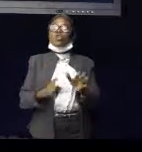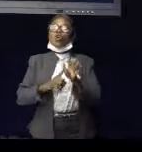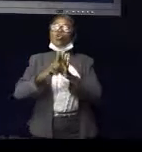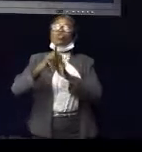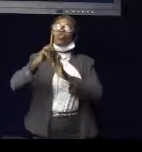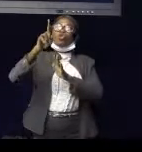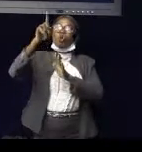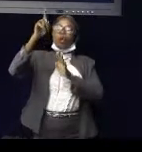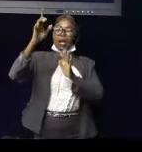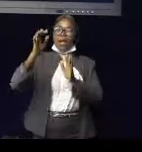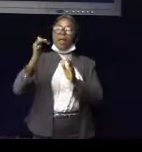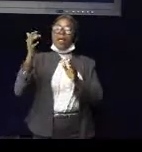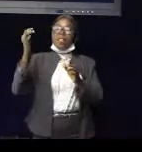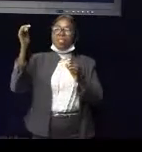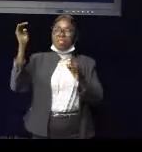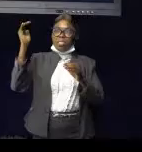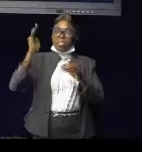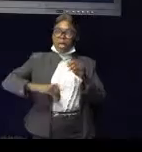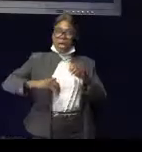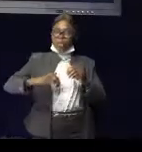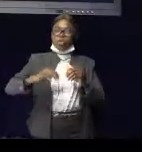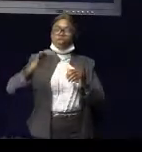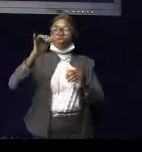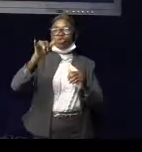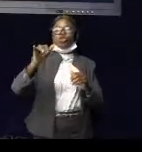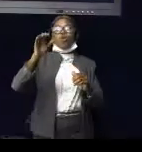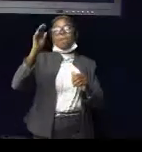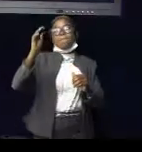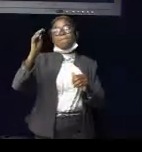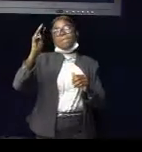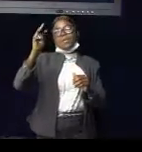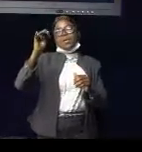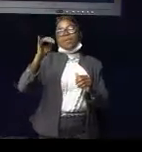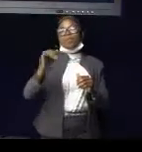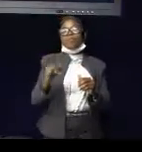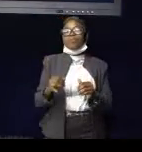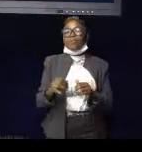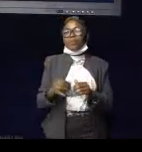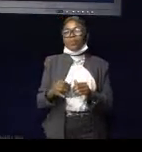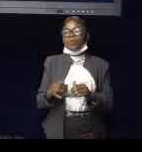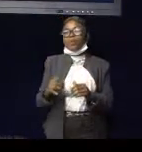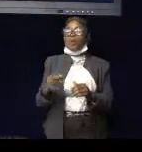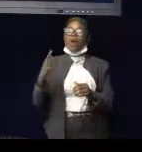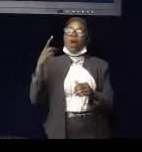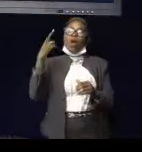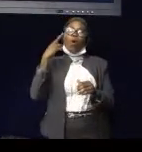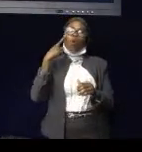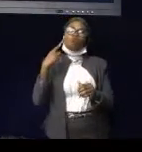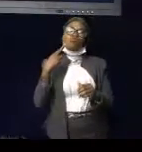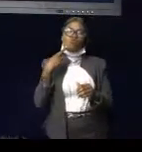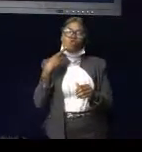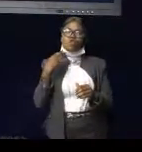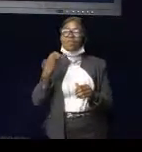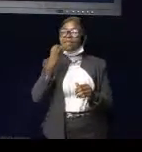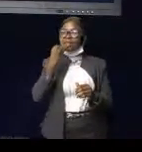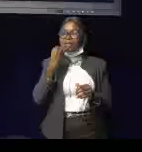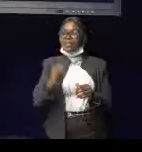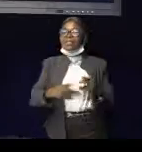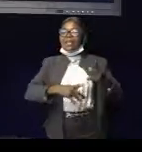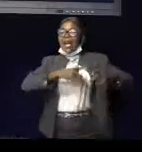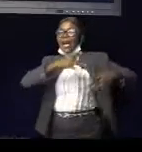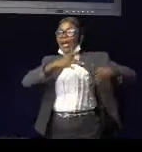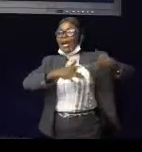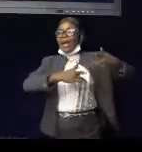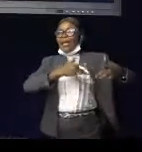Yomi. Shade is taller than Yomi. Rose is kinder than